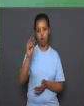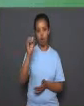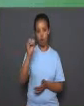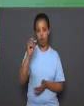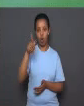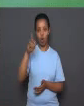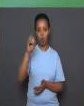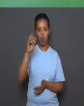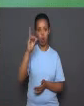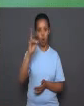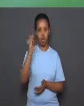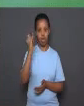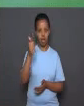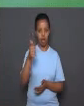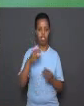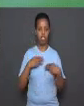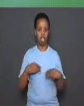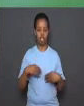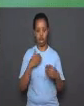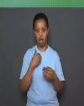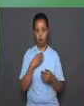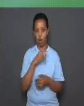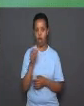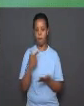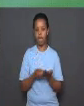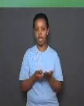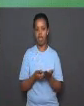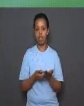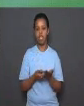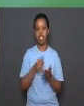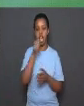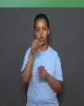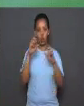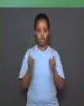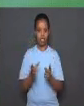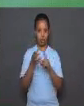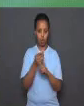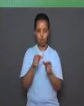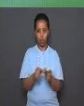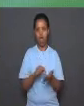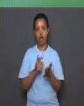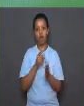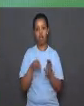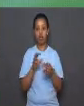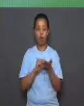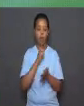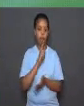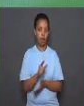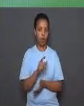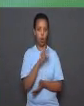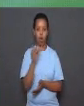These structures help the cytoskeleton to keep its shape. They also help